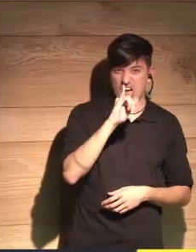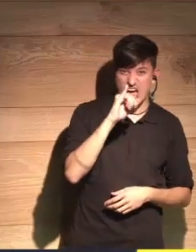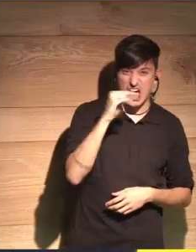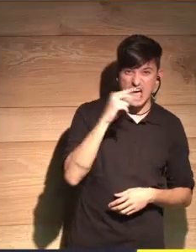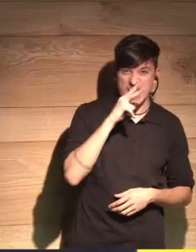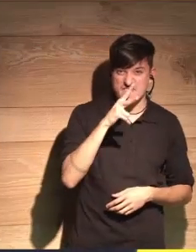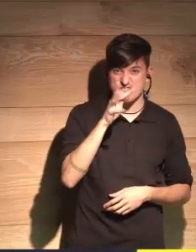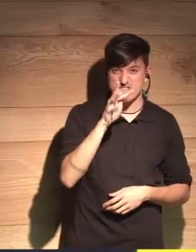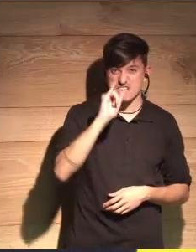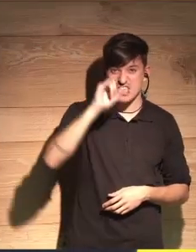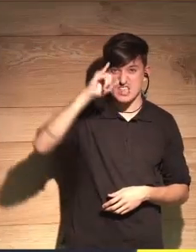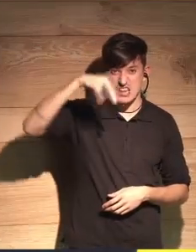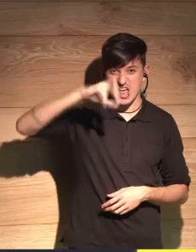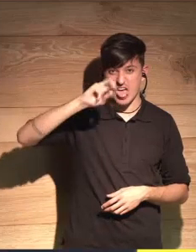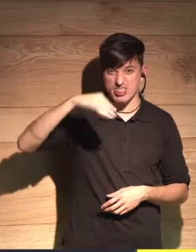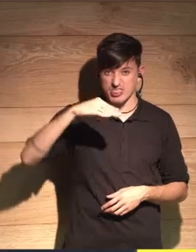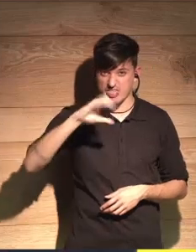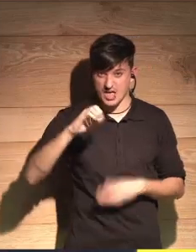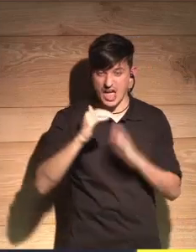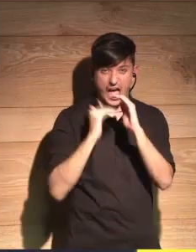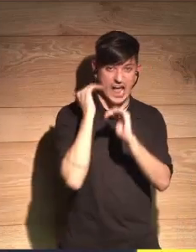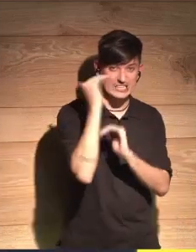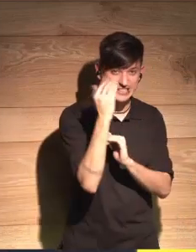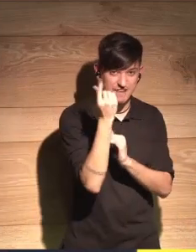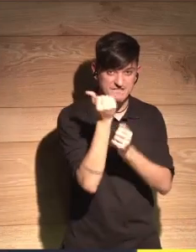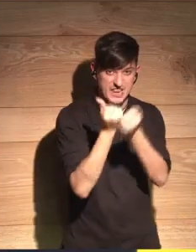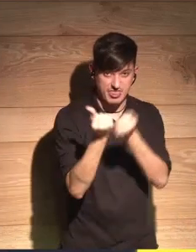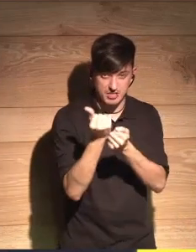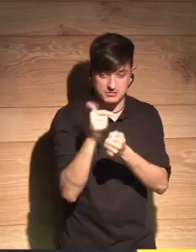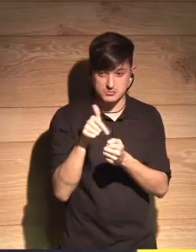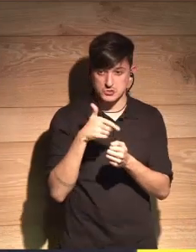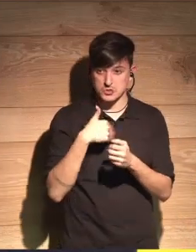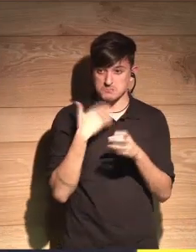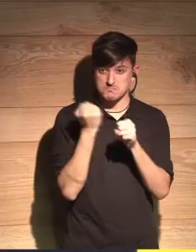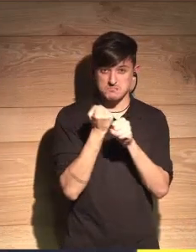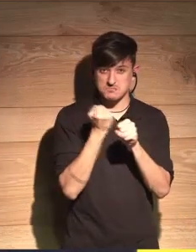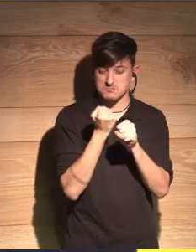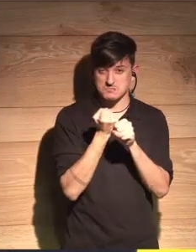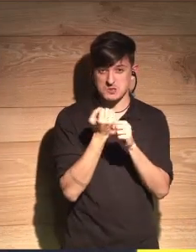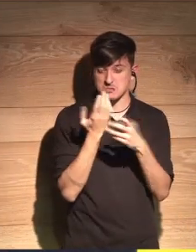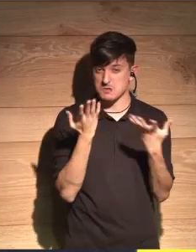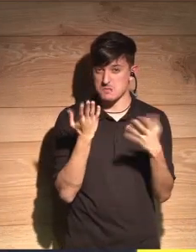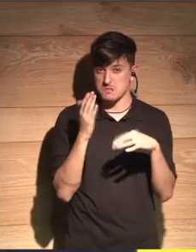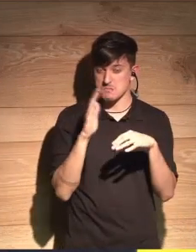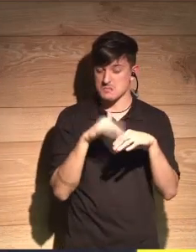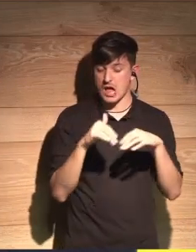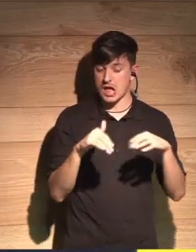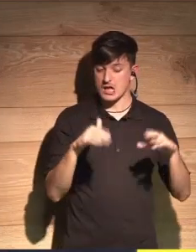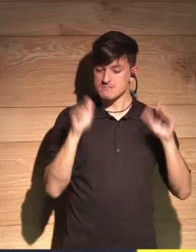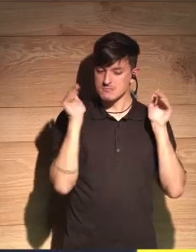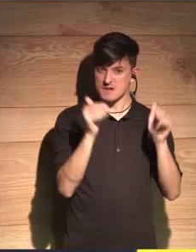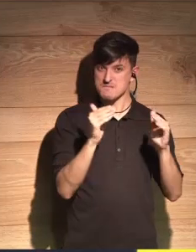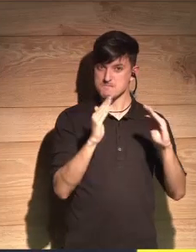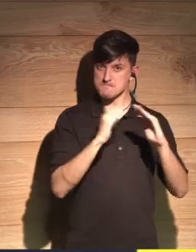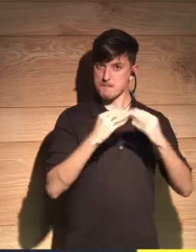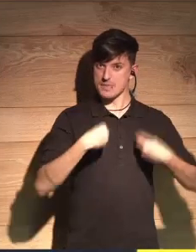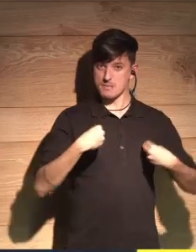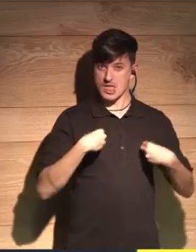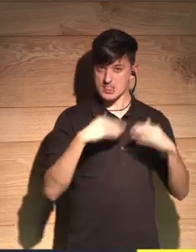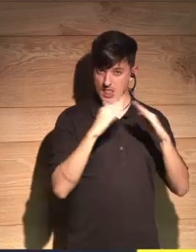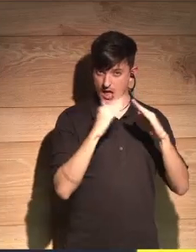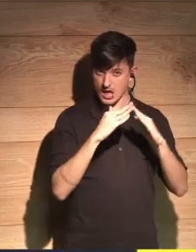high finance in English. And therefore, I have worked with the rapporteur